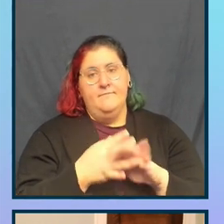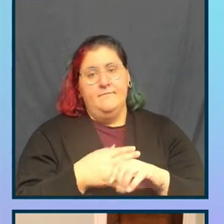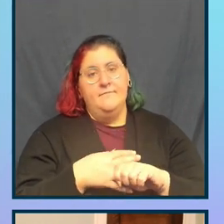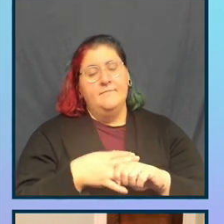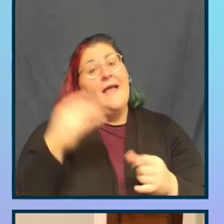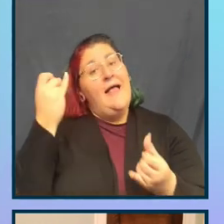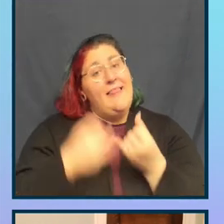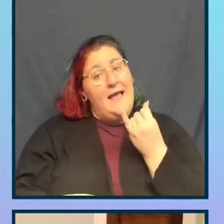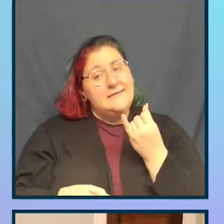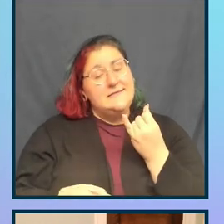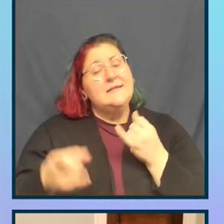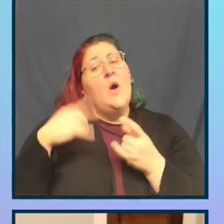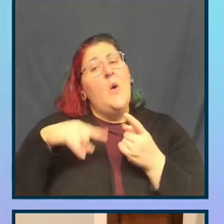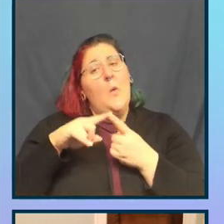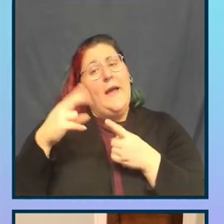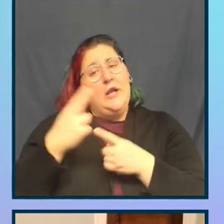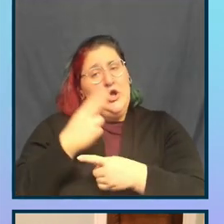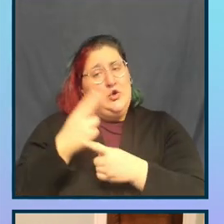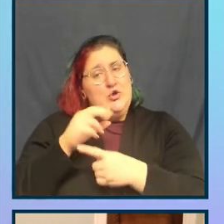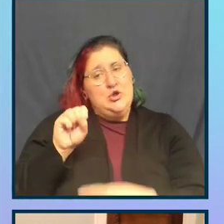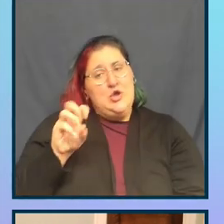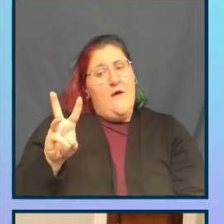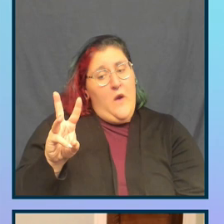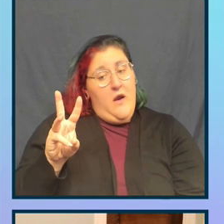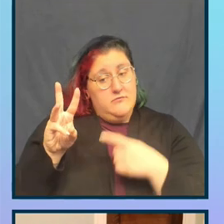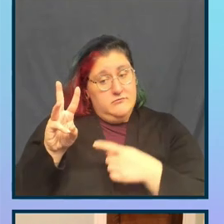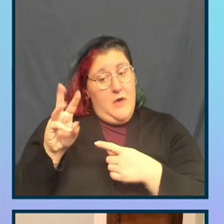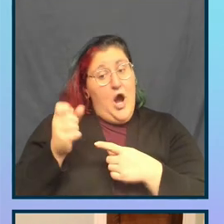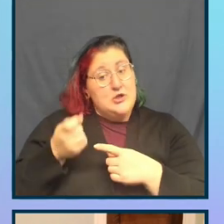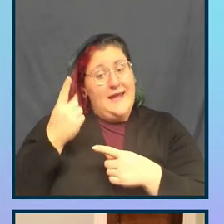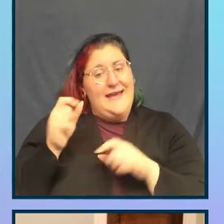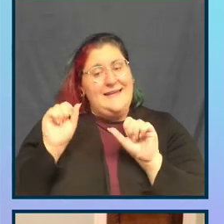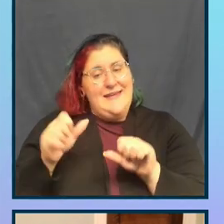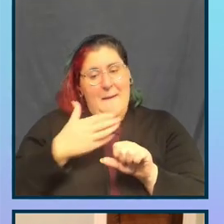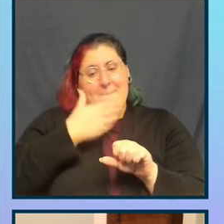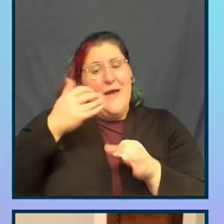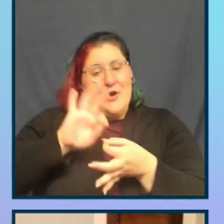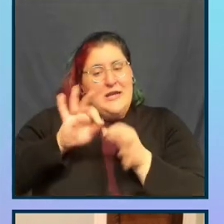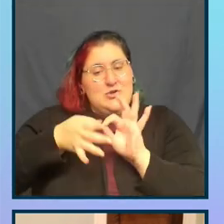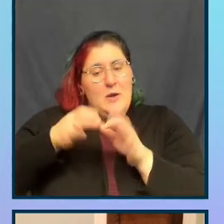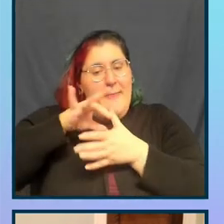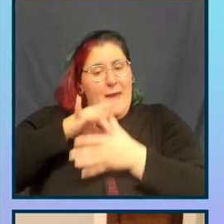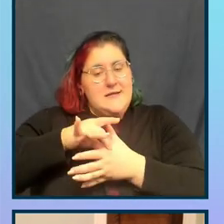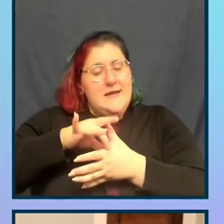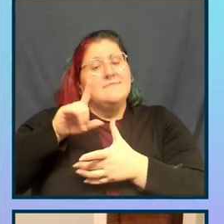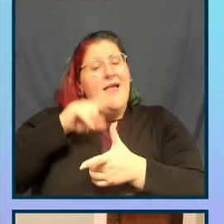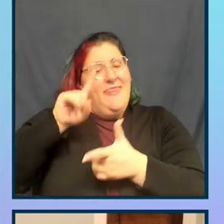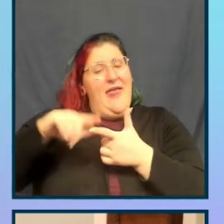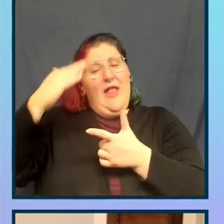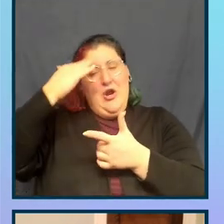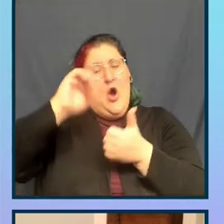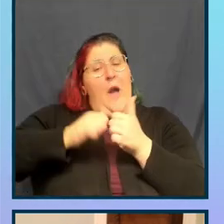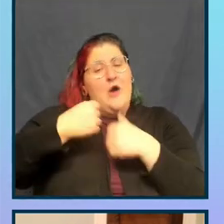And lastly, when user agents understand, they can better interpret your content and know how to make it accessible to the